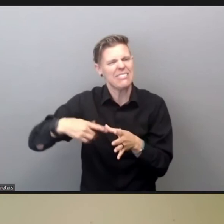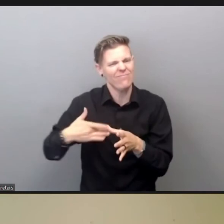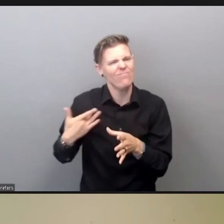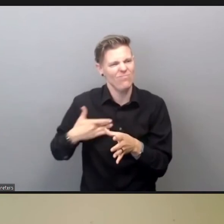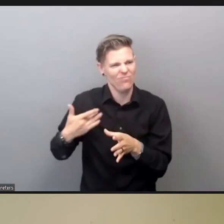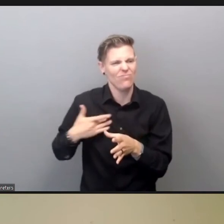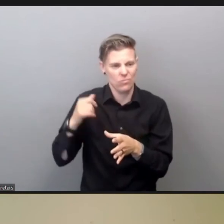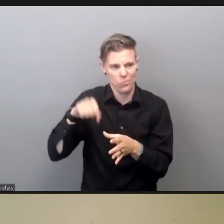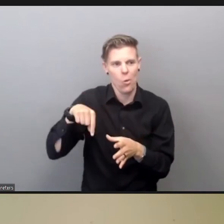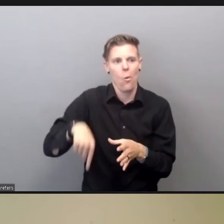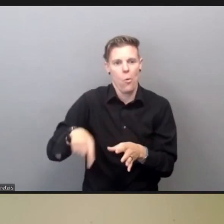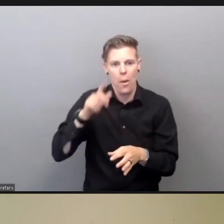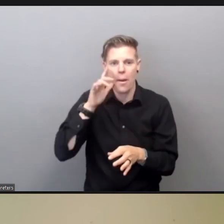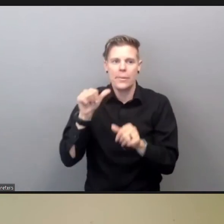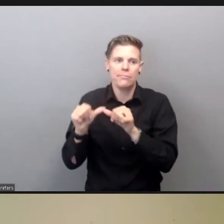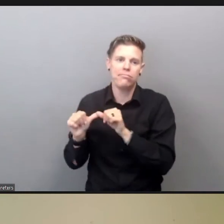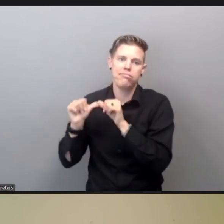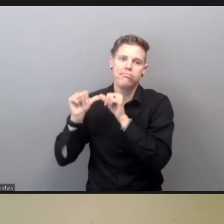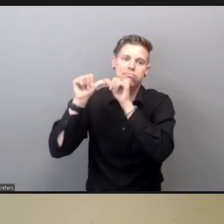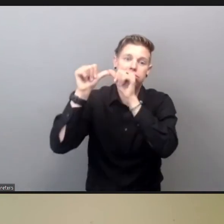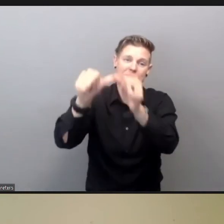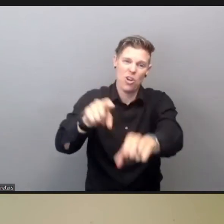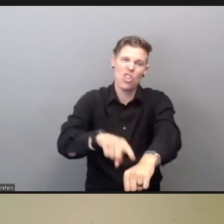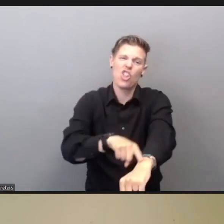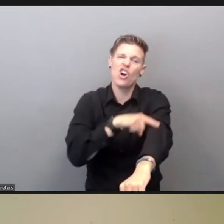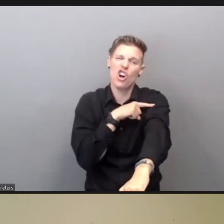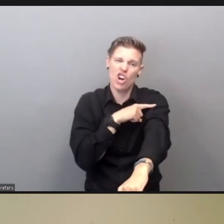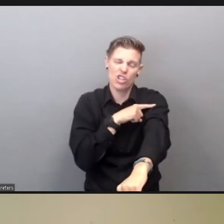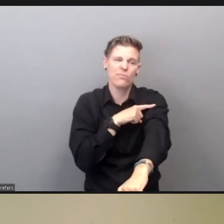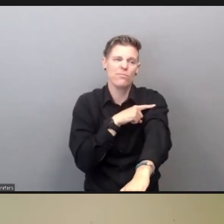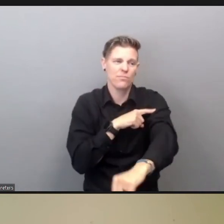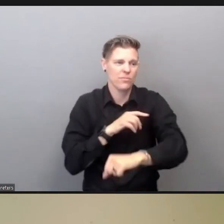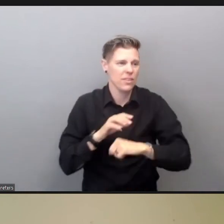for a much further distance in front of us than we originally thought.